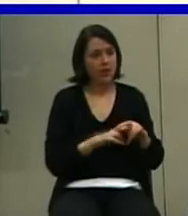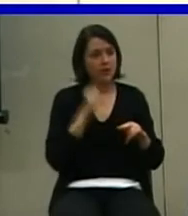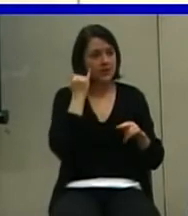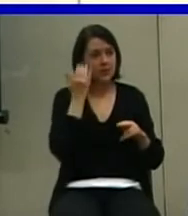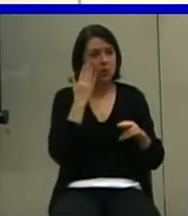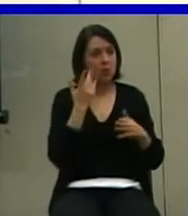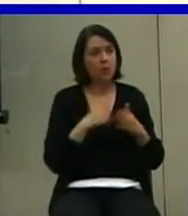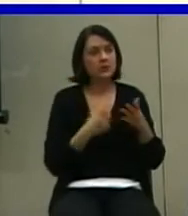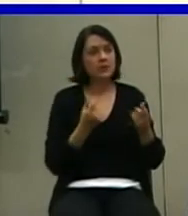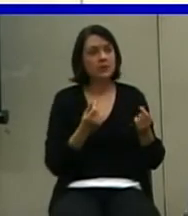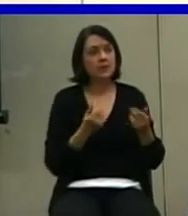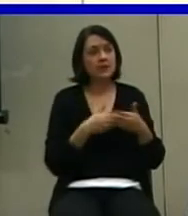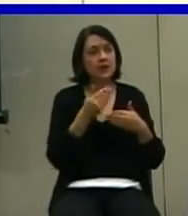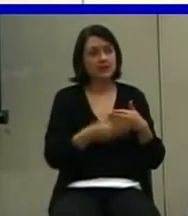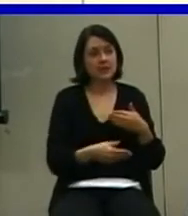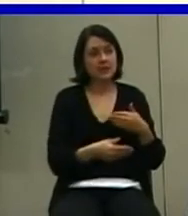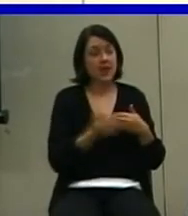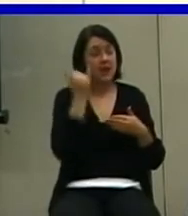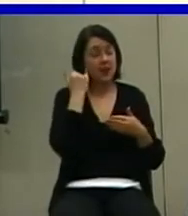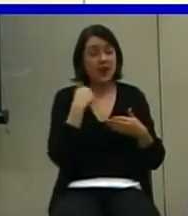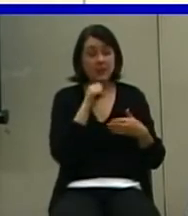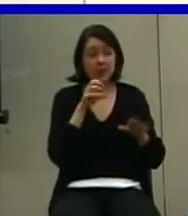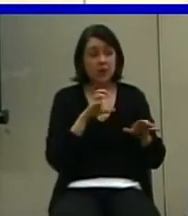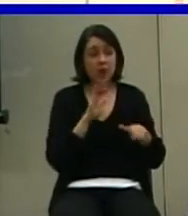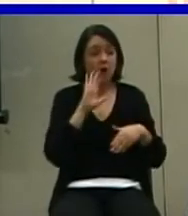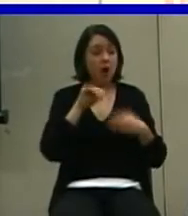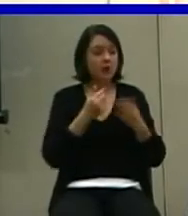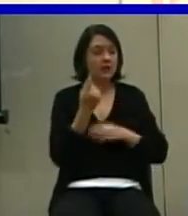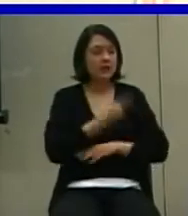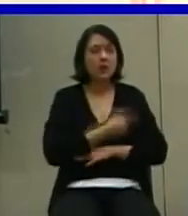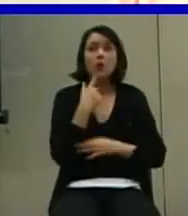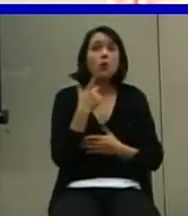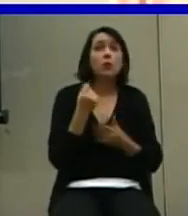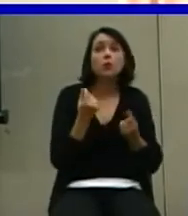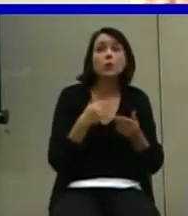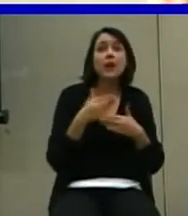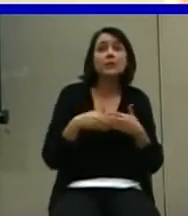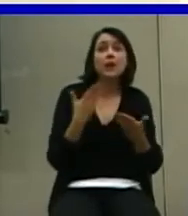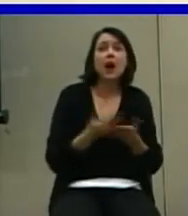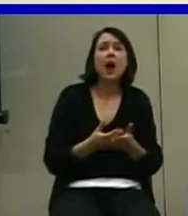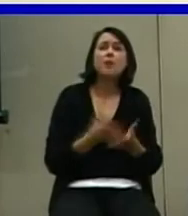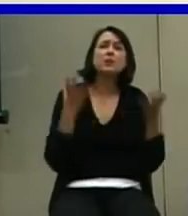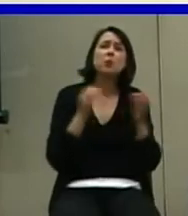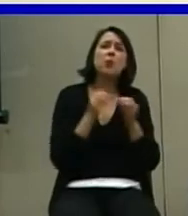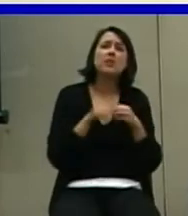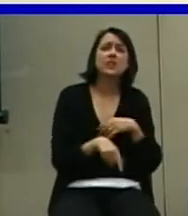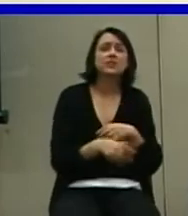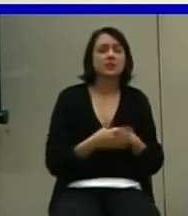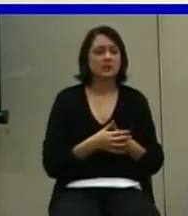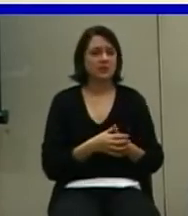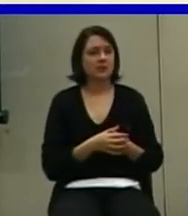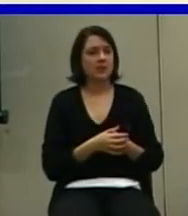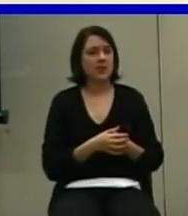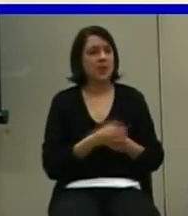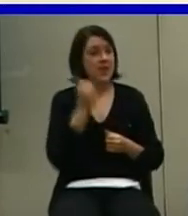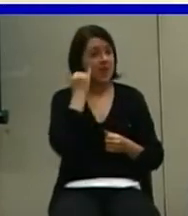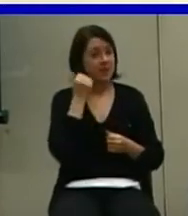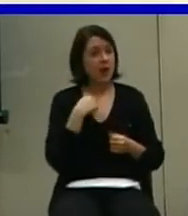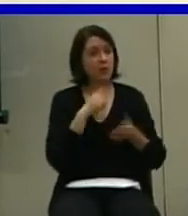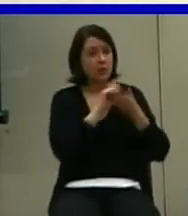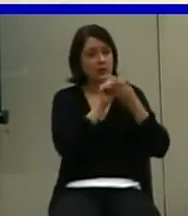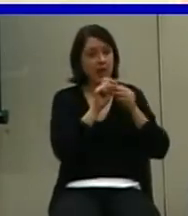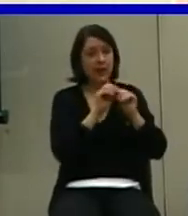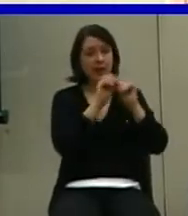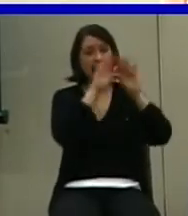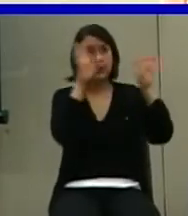coming next. If I didn't do that all day long, they'd be saying, what are we doing next? How much more of this? But if I make sure